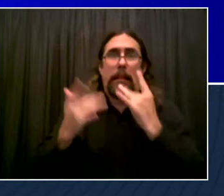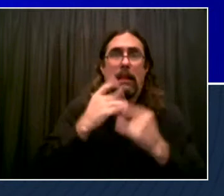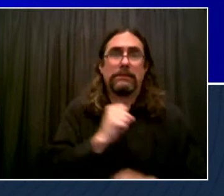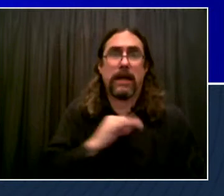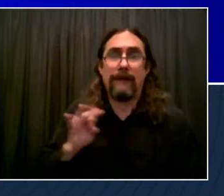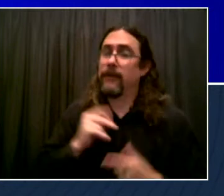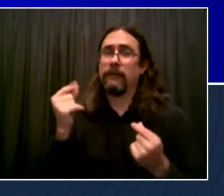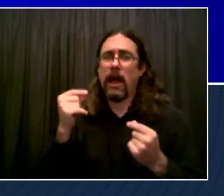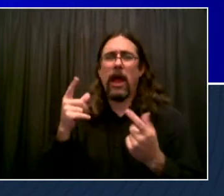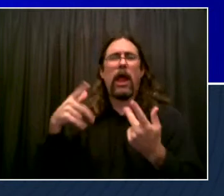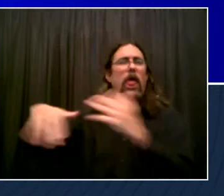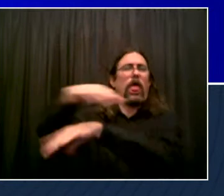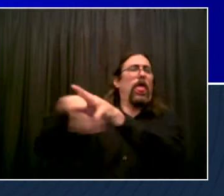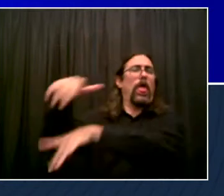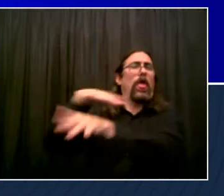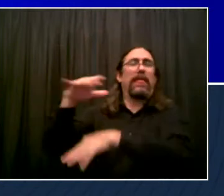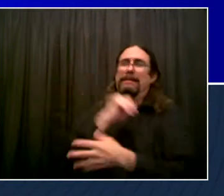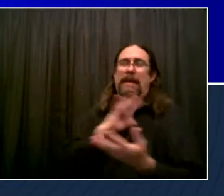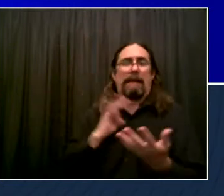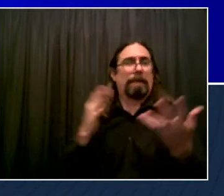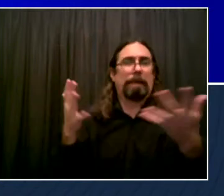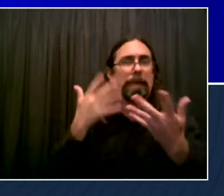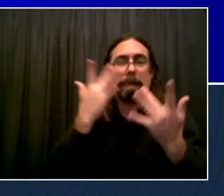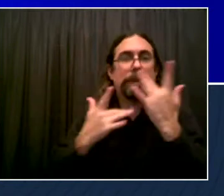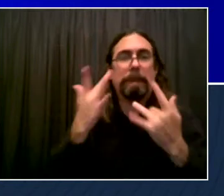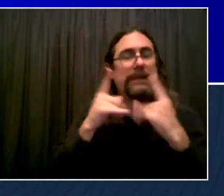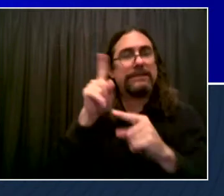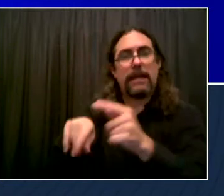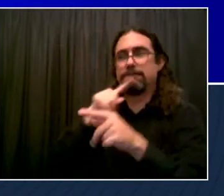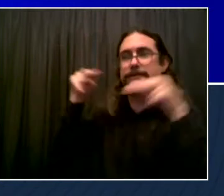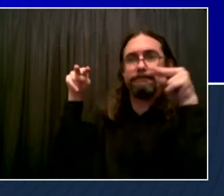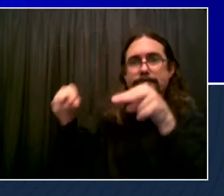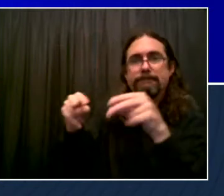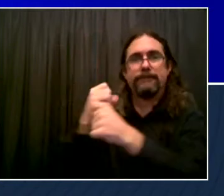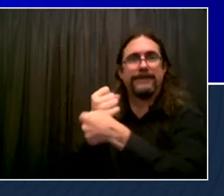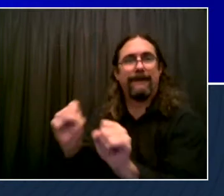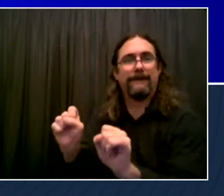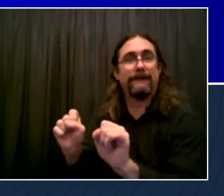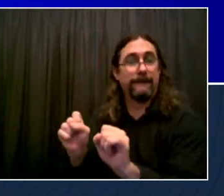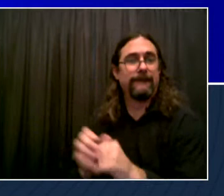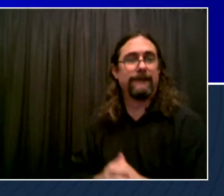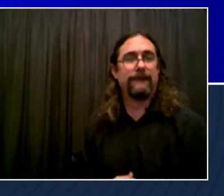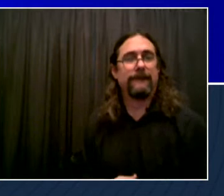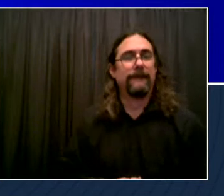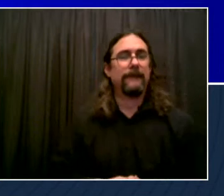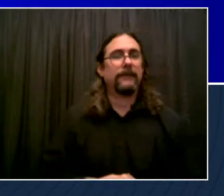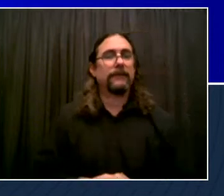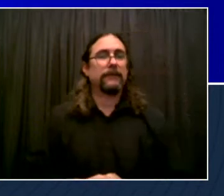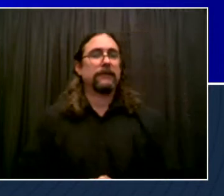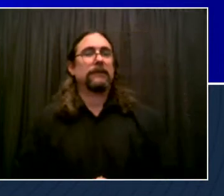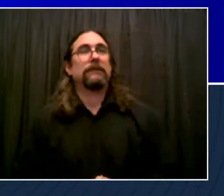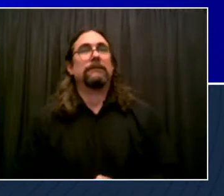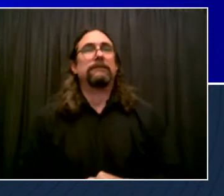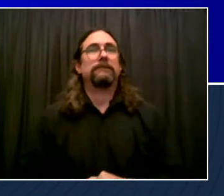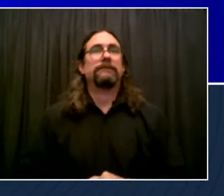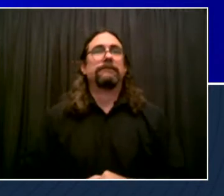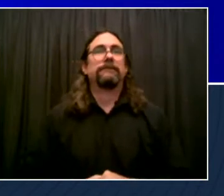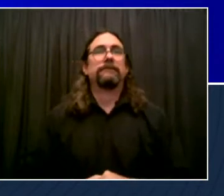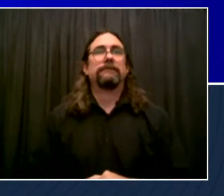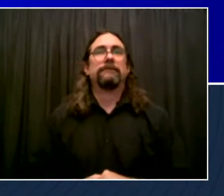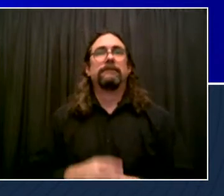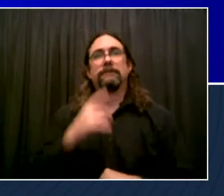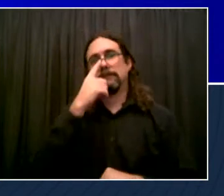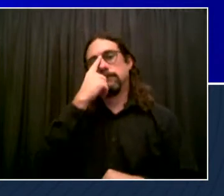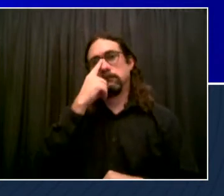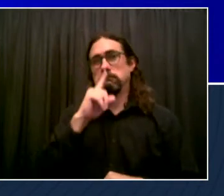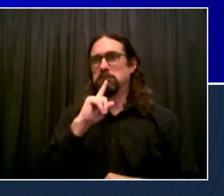very importantly, one of the things that emanated out of COVID and caused so many of the problems and so much of the real